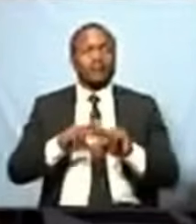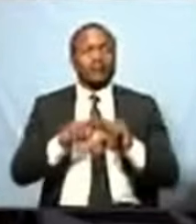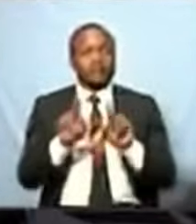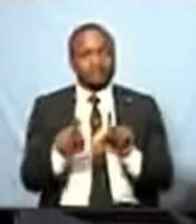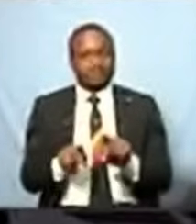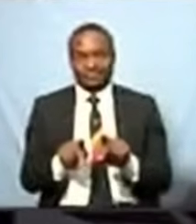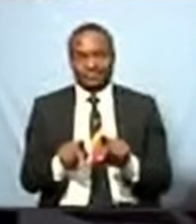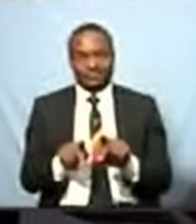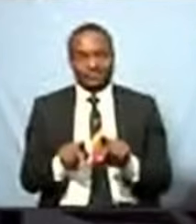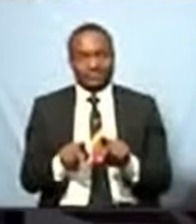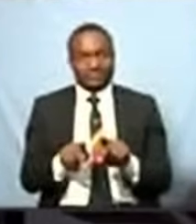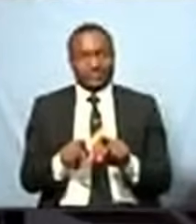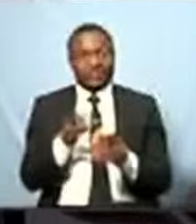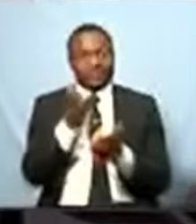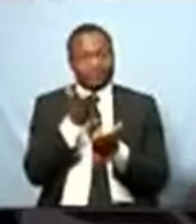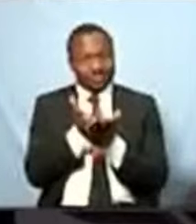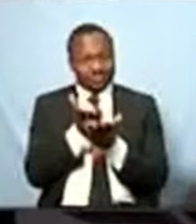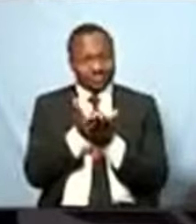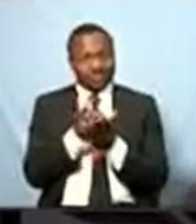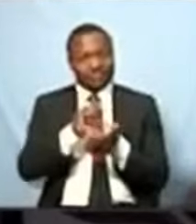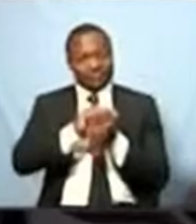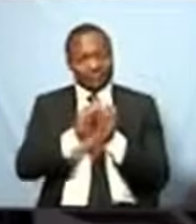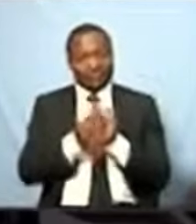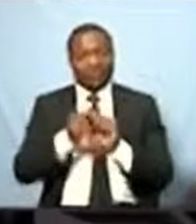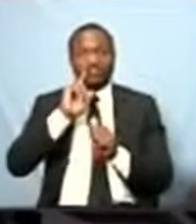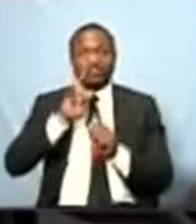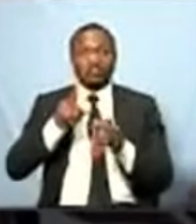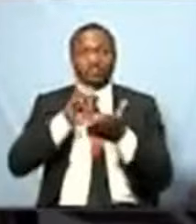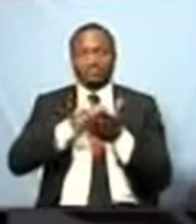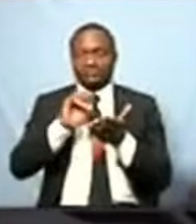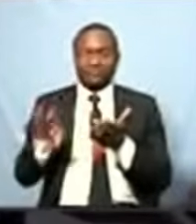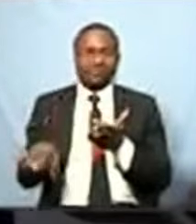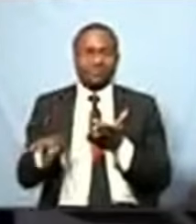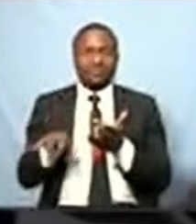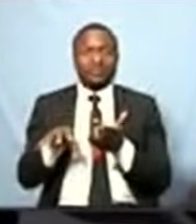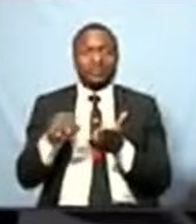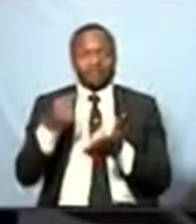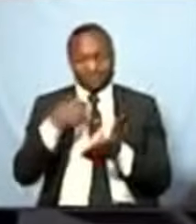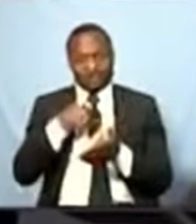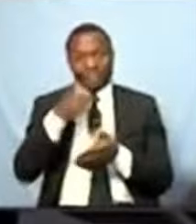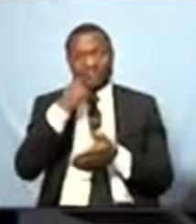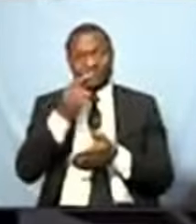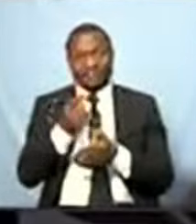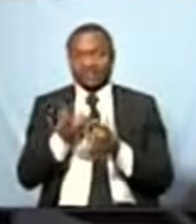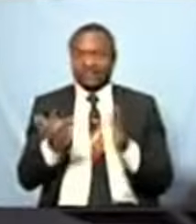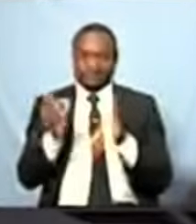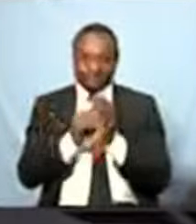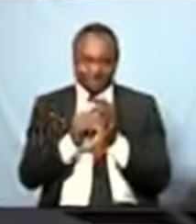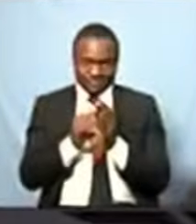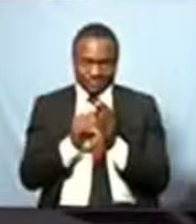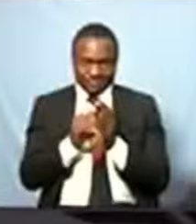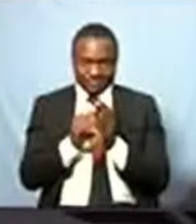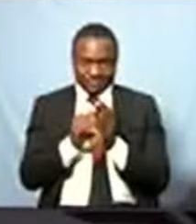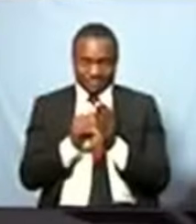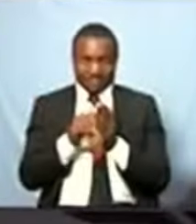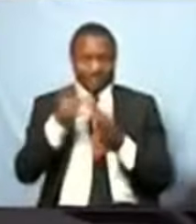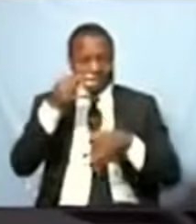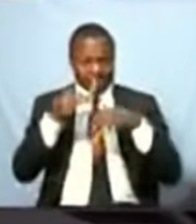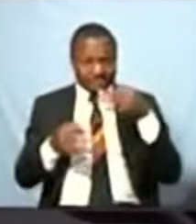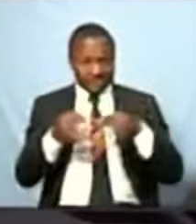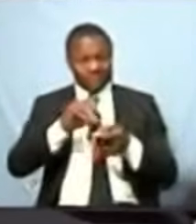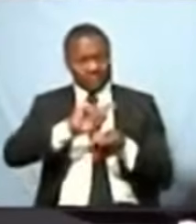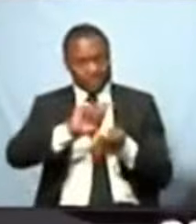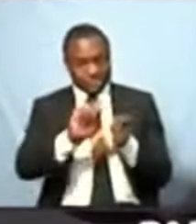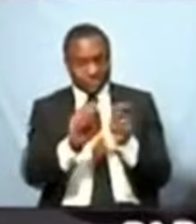Chairperson, the proposed amendment must be dropped. Let me say that from the outset. If an